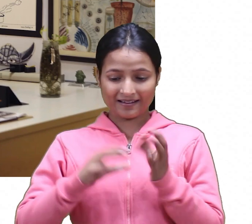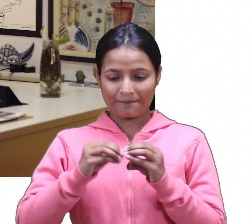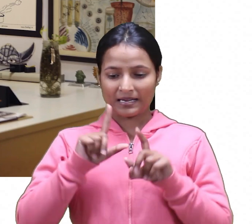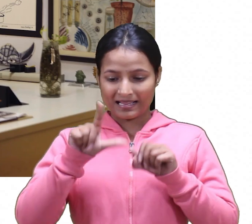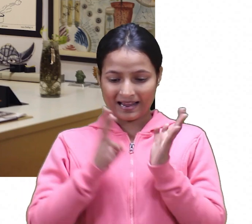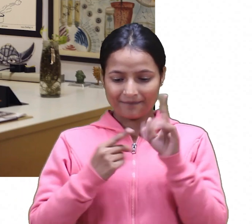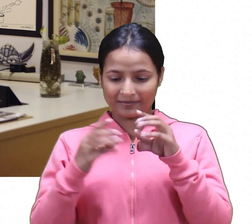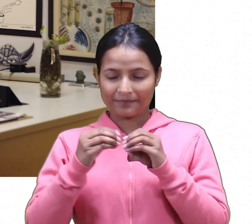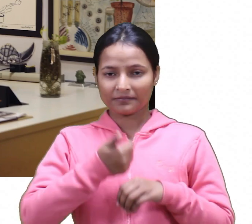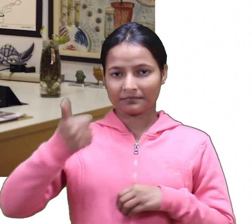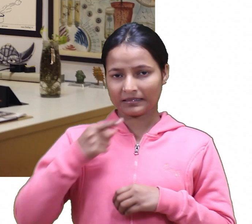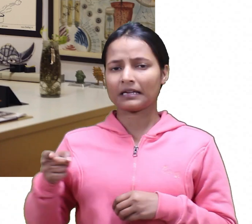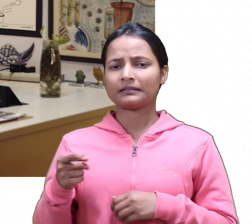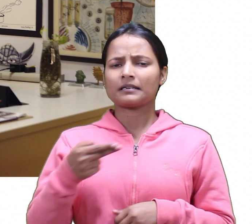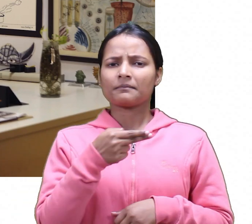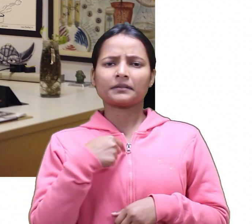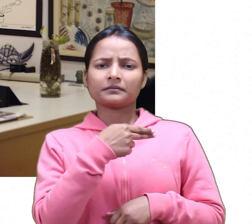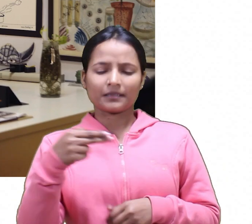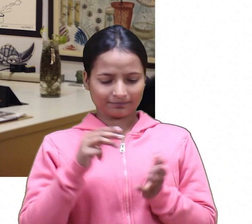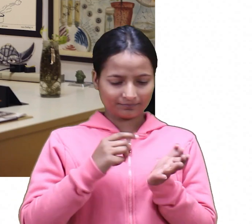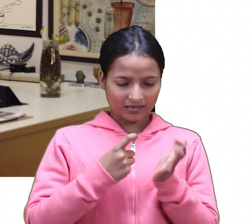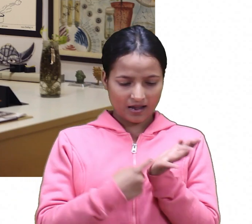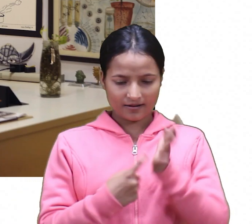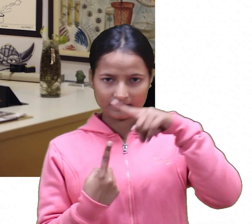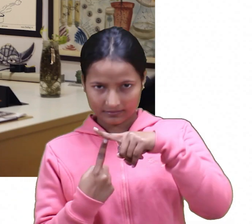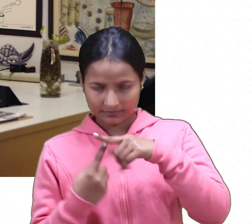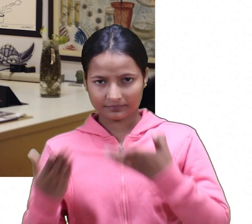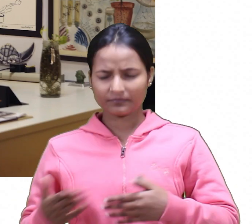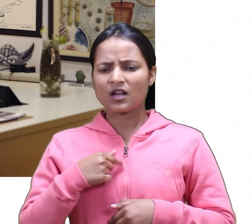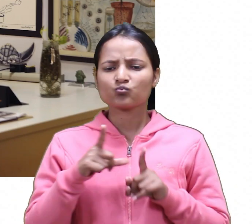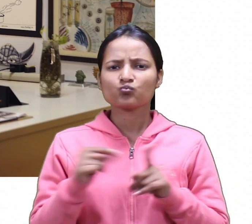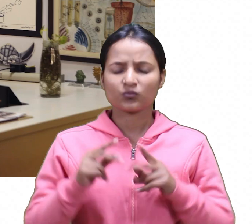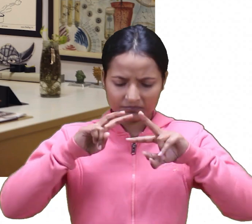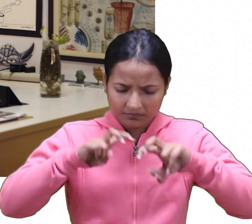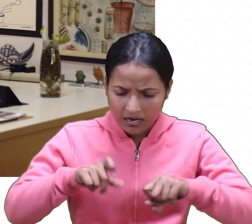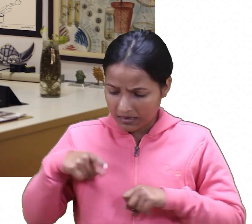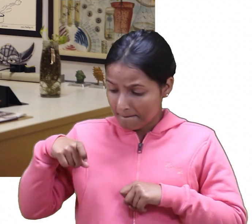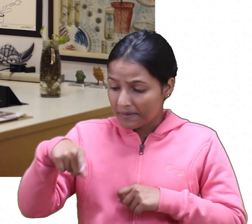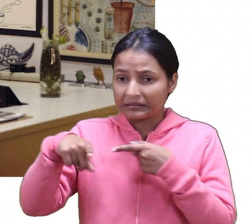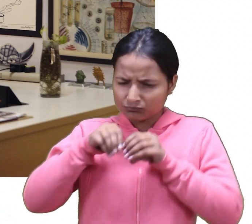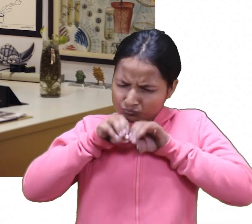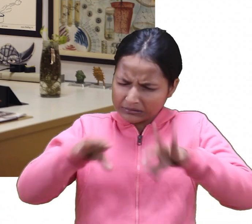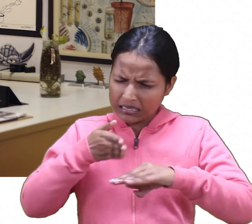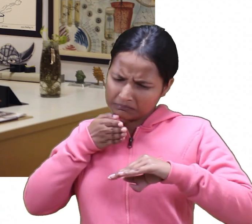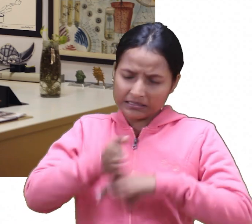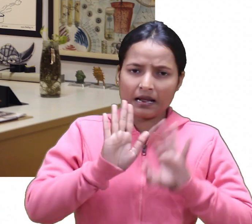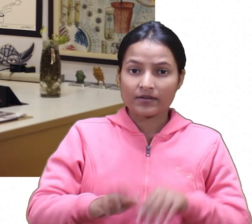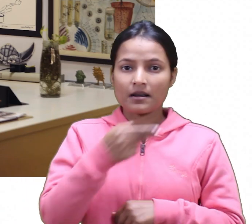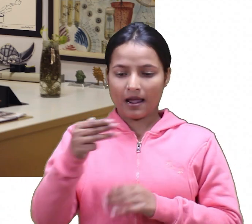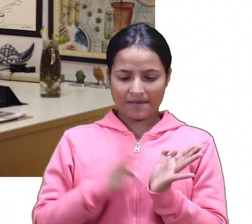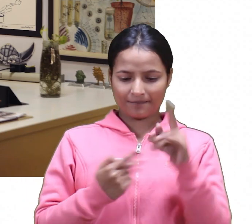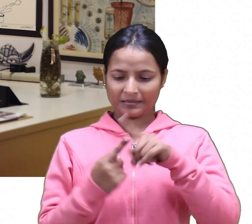infectious bacterium called Mycobacterium tuberculosis or MTB. So MTB is one of the most